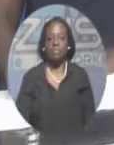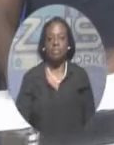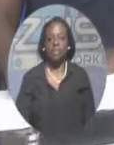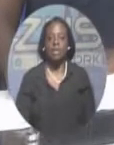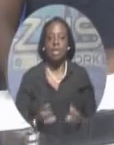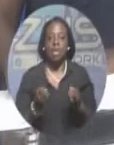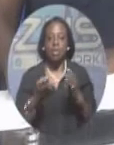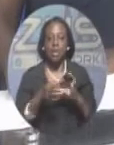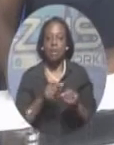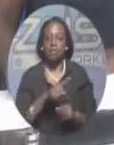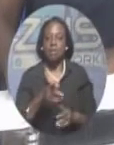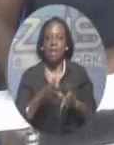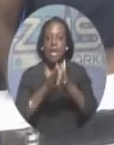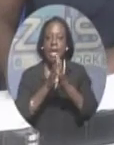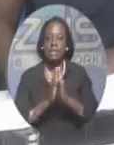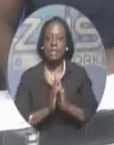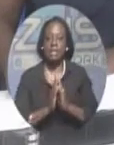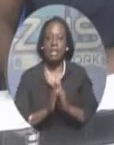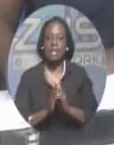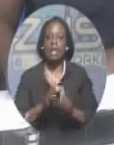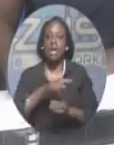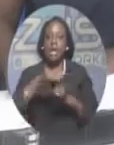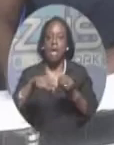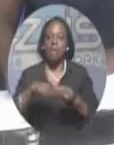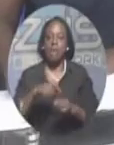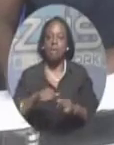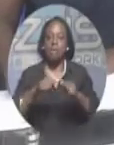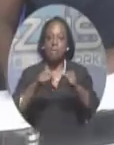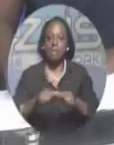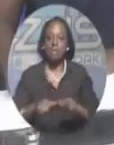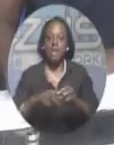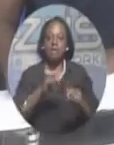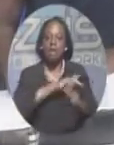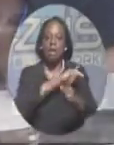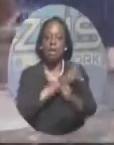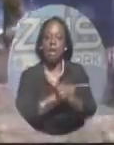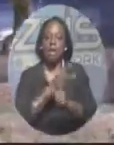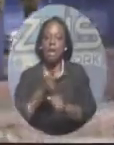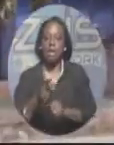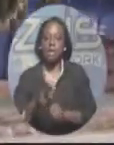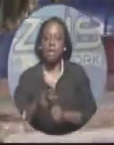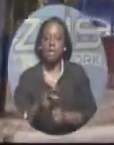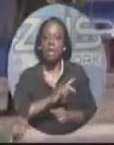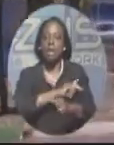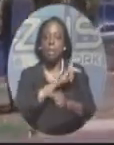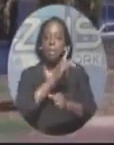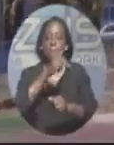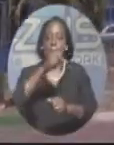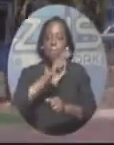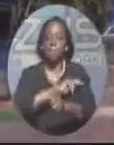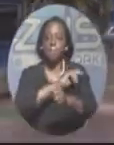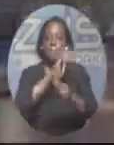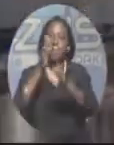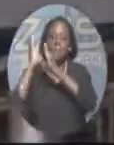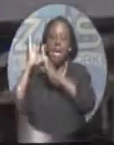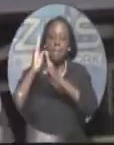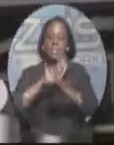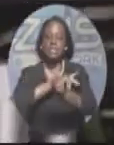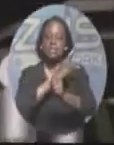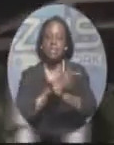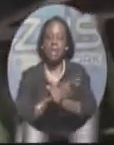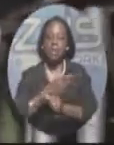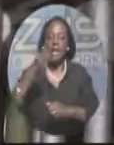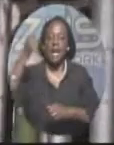Well, many of you have been asking about the possibility of power cuts. Well, the Bahamas Power and Light Company is expected to shut down supply